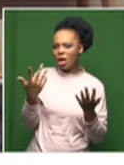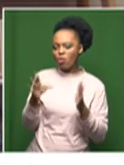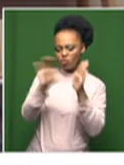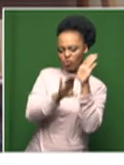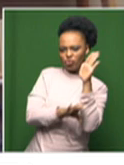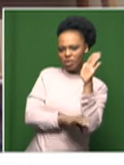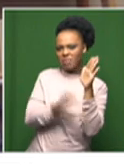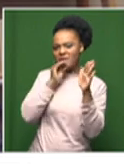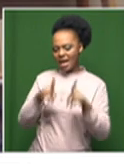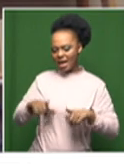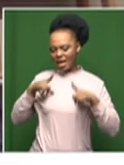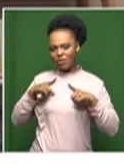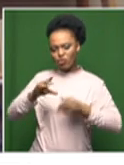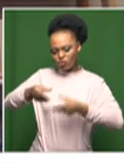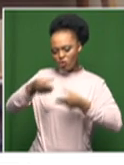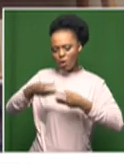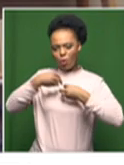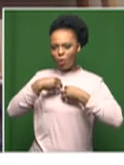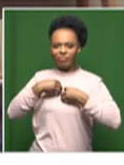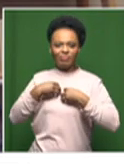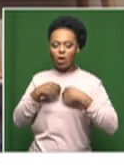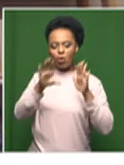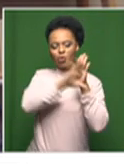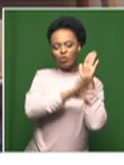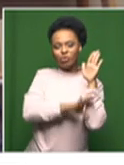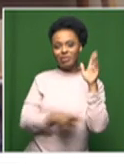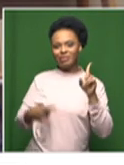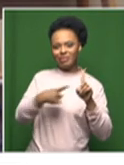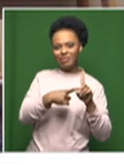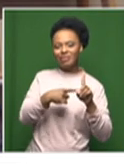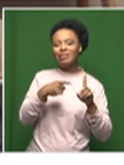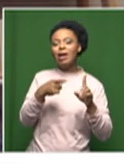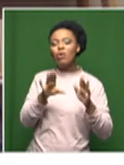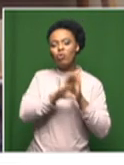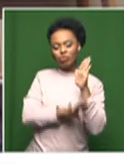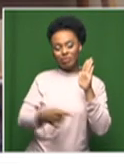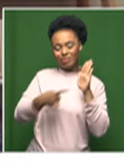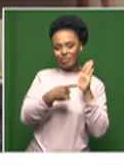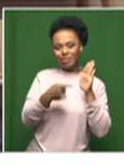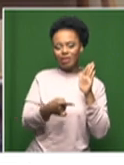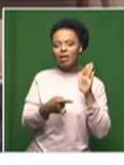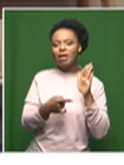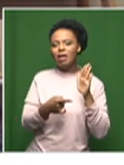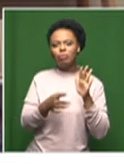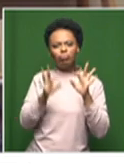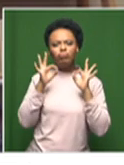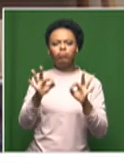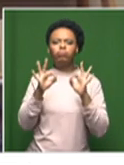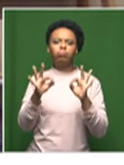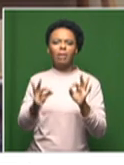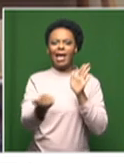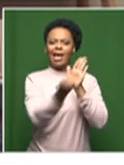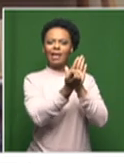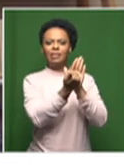of our own. The living the constitution is what one could call an incredible act of